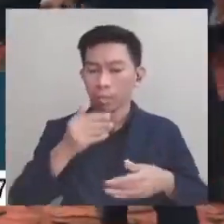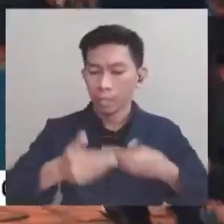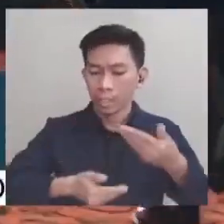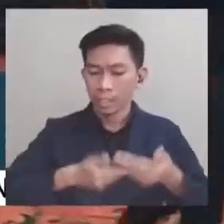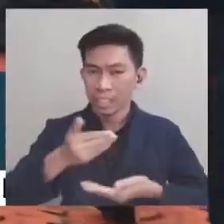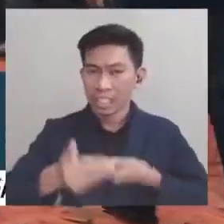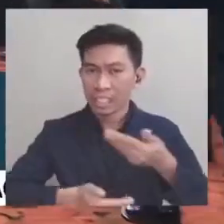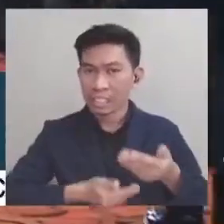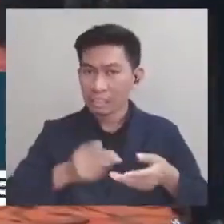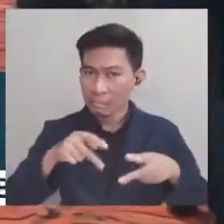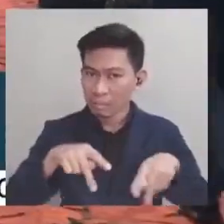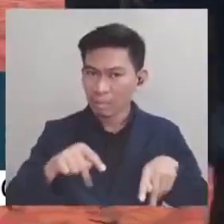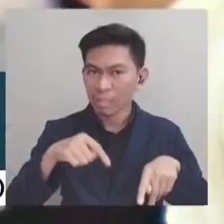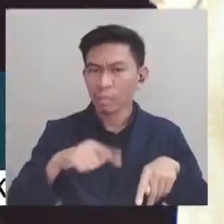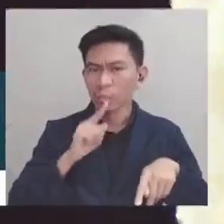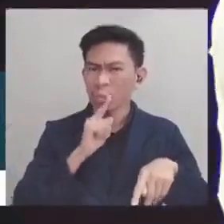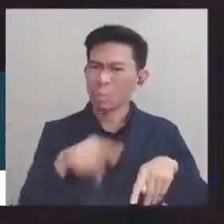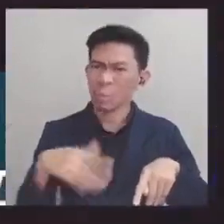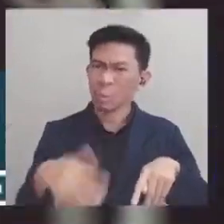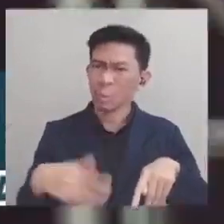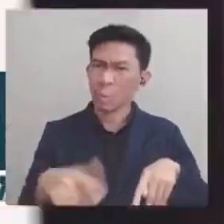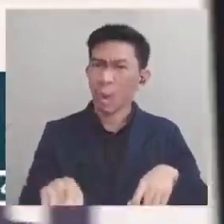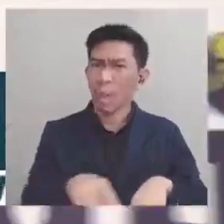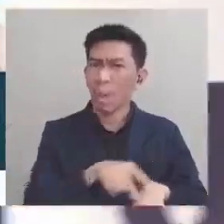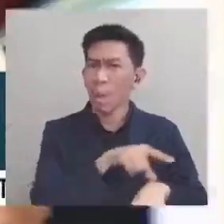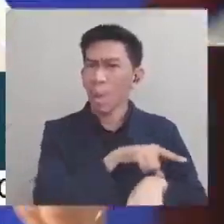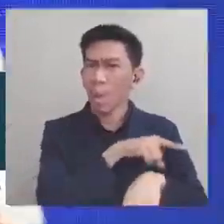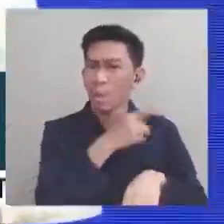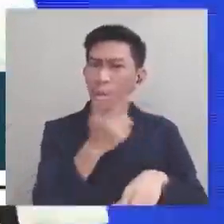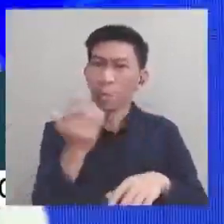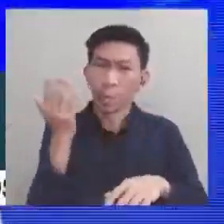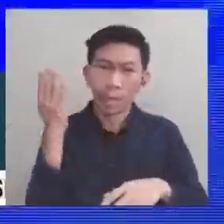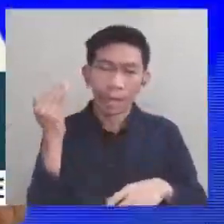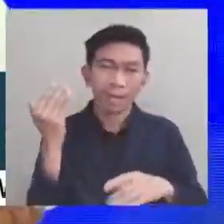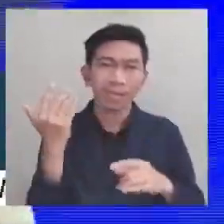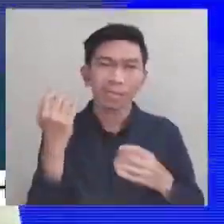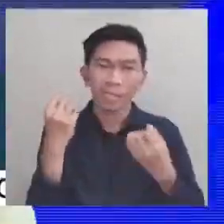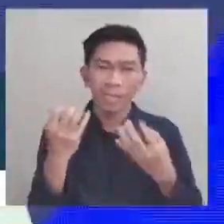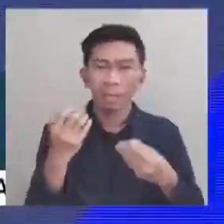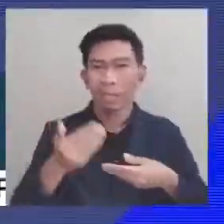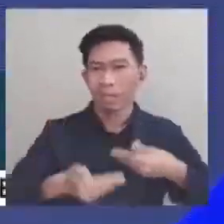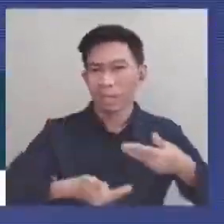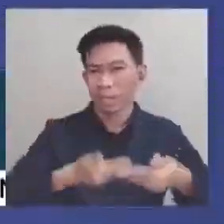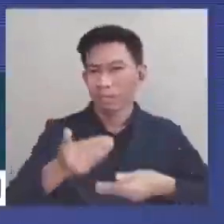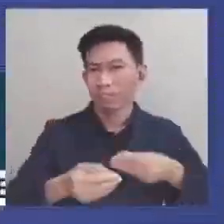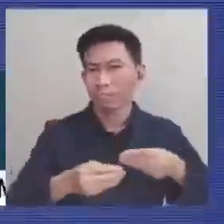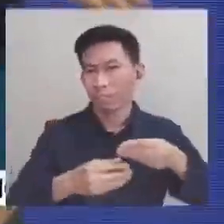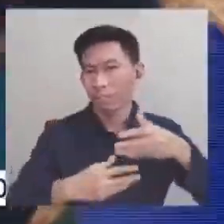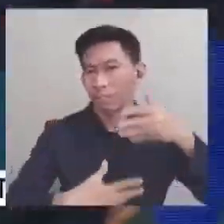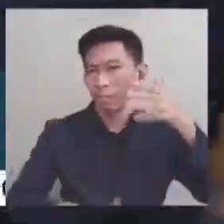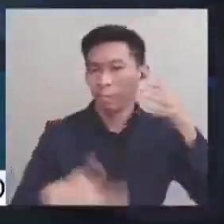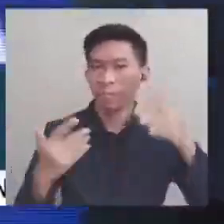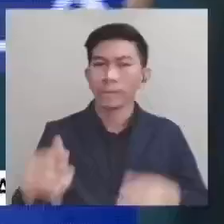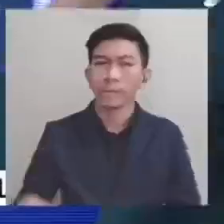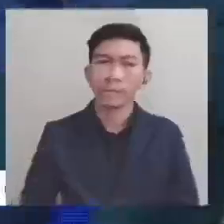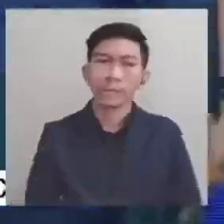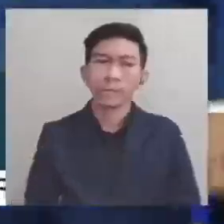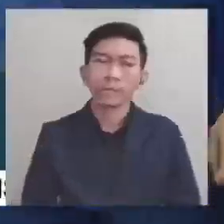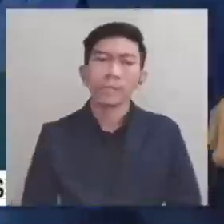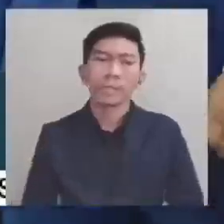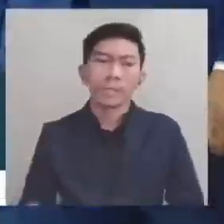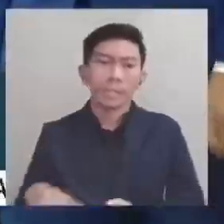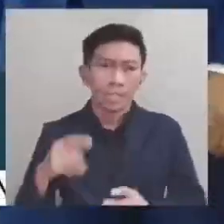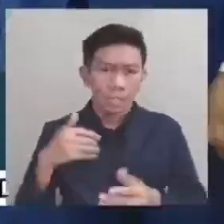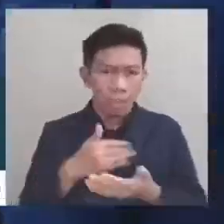Philippines takes significantly longer because of the many procedures and bureaucratic layers in place. He says that there are some permits here